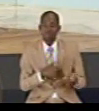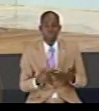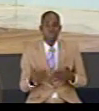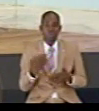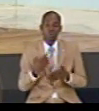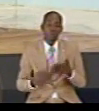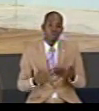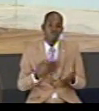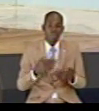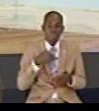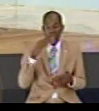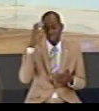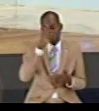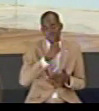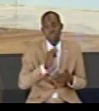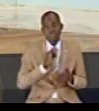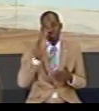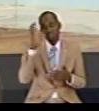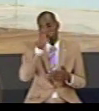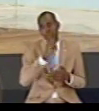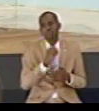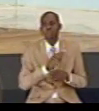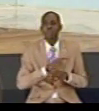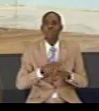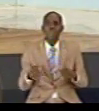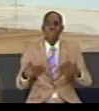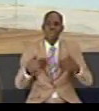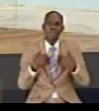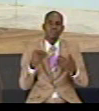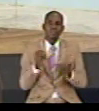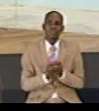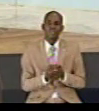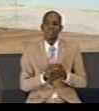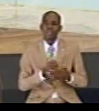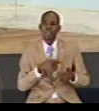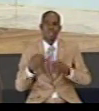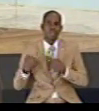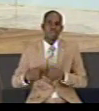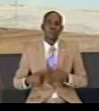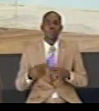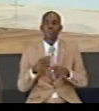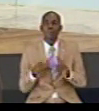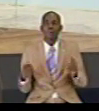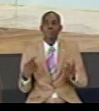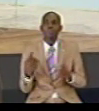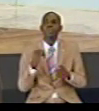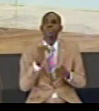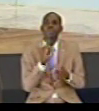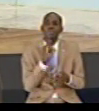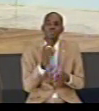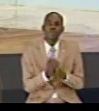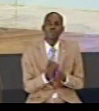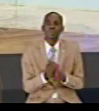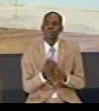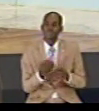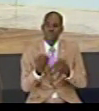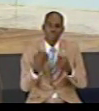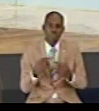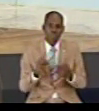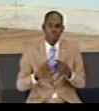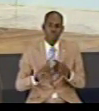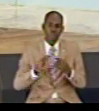I miss. He doesn't have that attitude. He's literally hurrying up to get to the place of